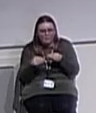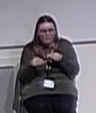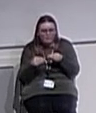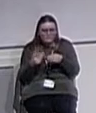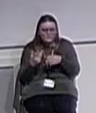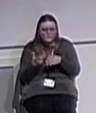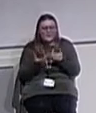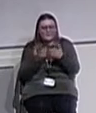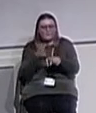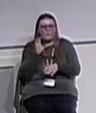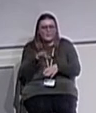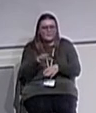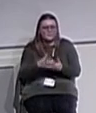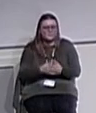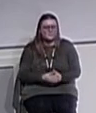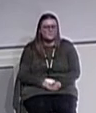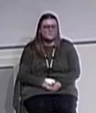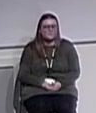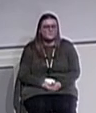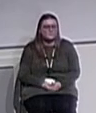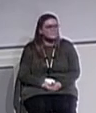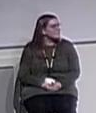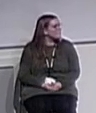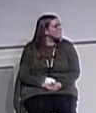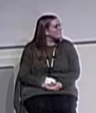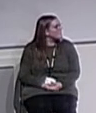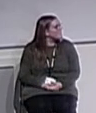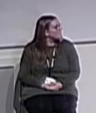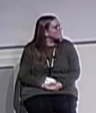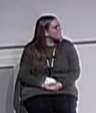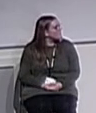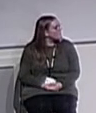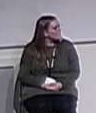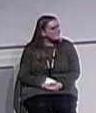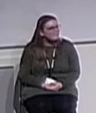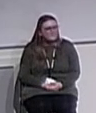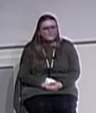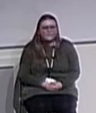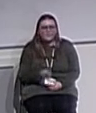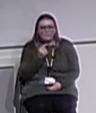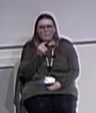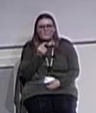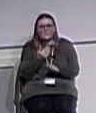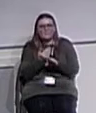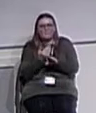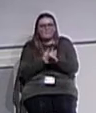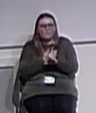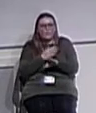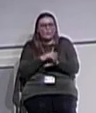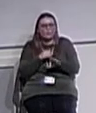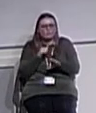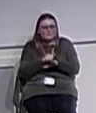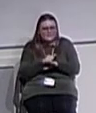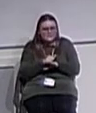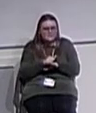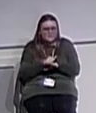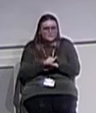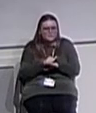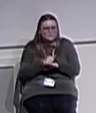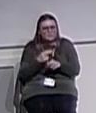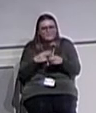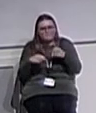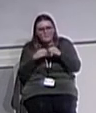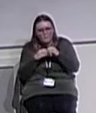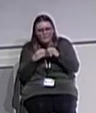on. We do the offer holders days. They're going to be probably after, there might be one before Christmas, but they'll definitely be sort of February